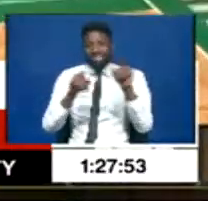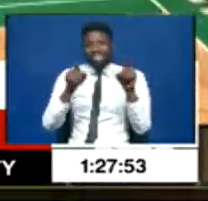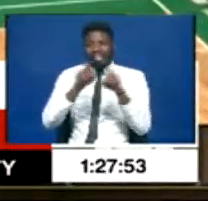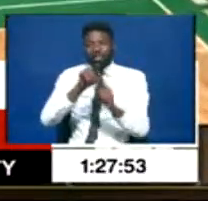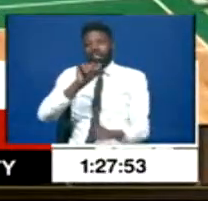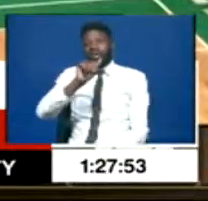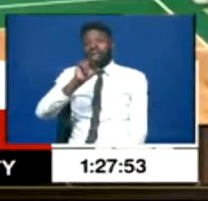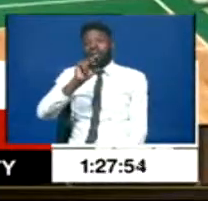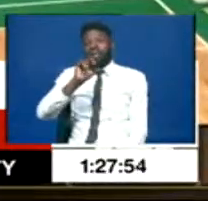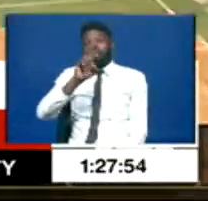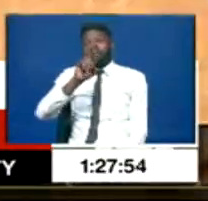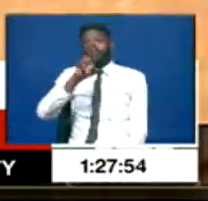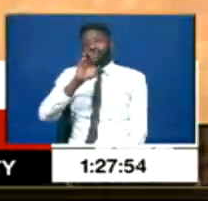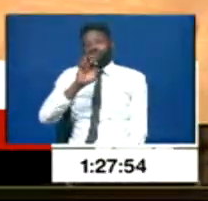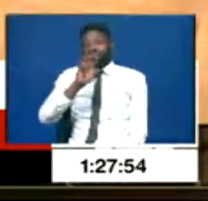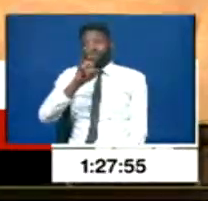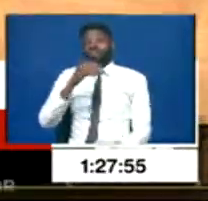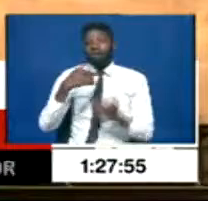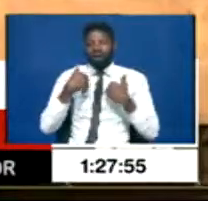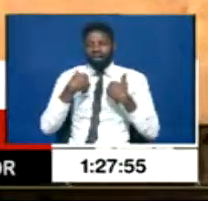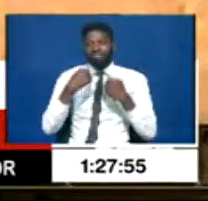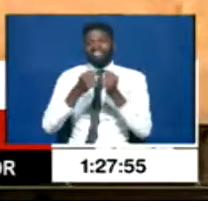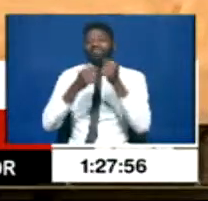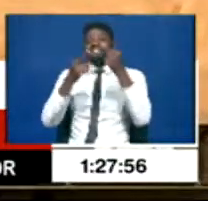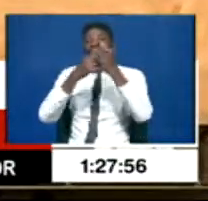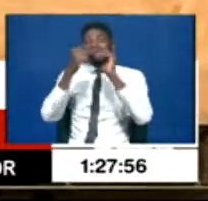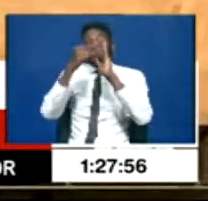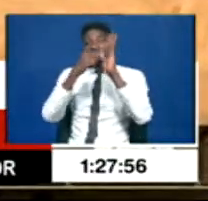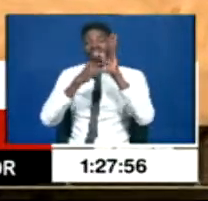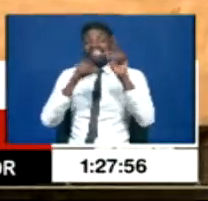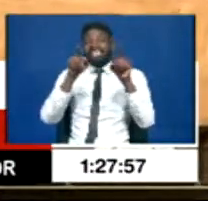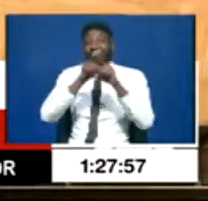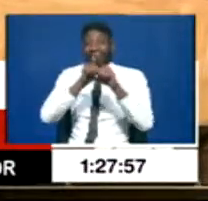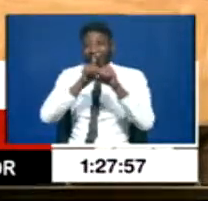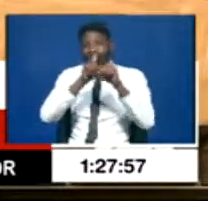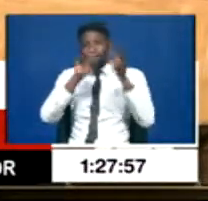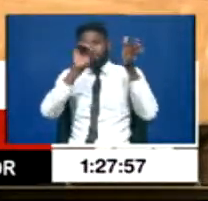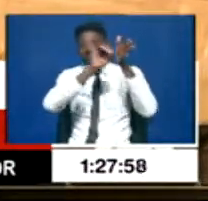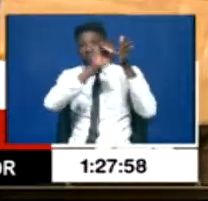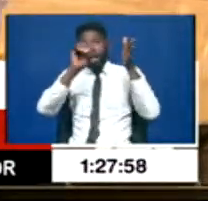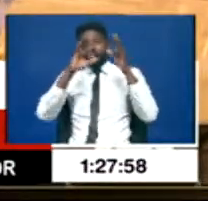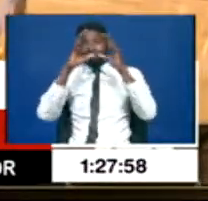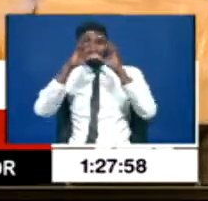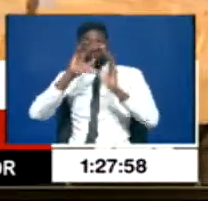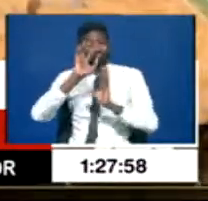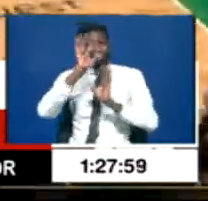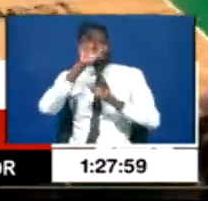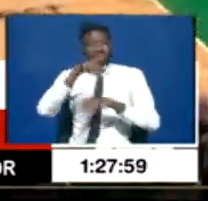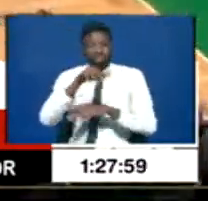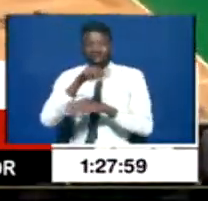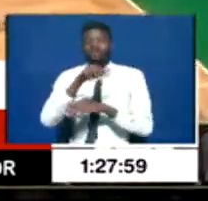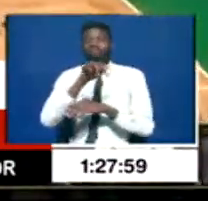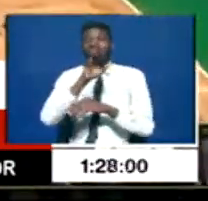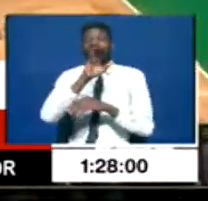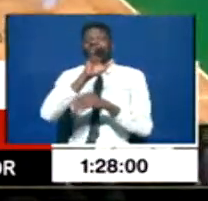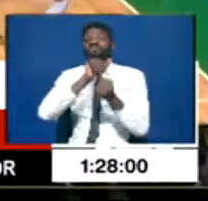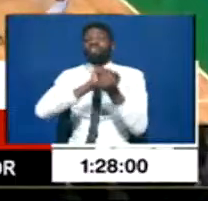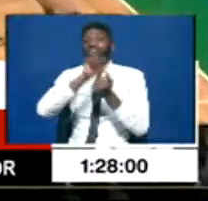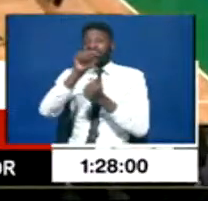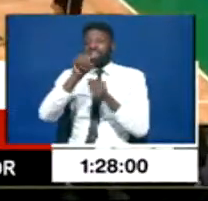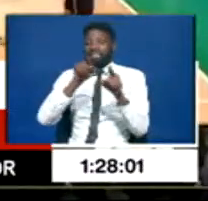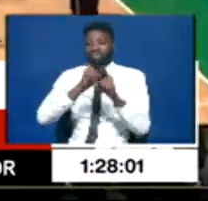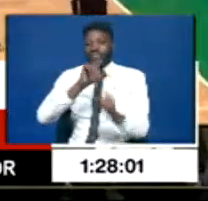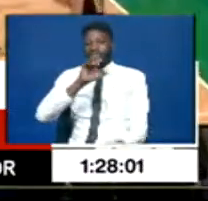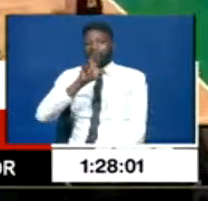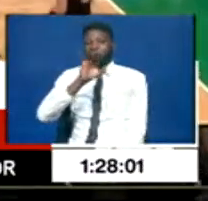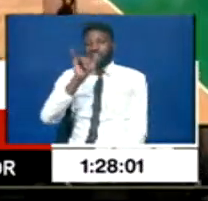17 points and a career-high 16 rebounds. Curry is averaging 3.3 points in the series and has made 25